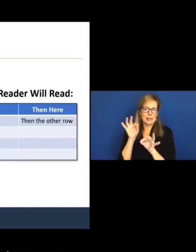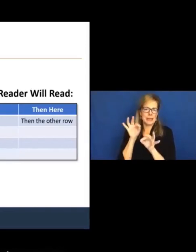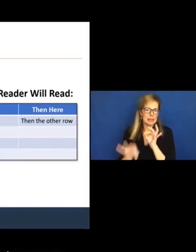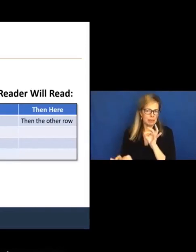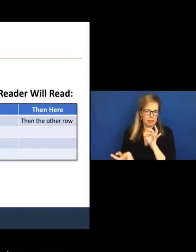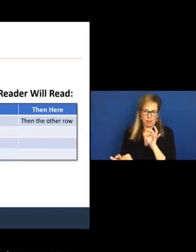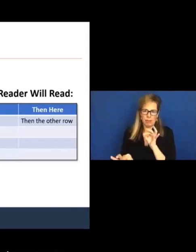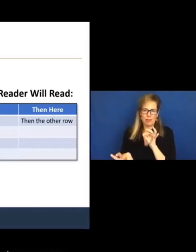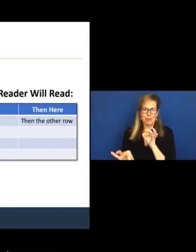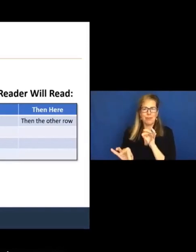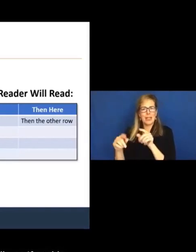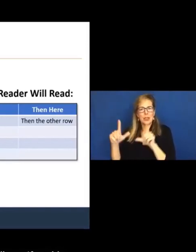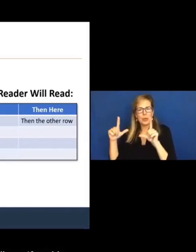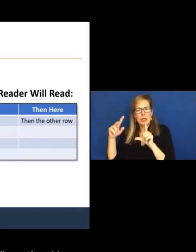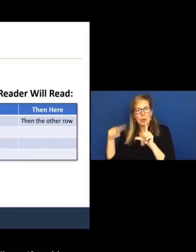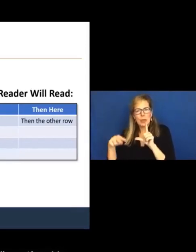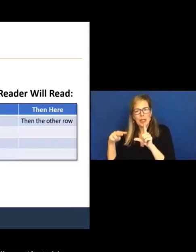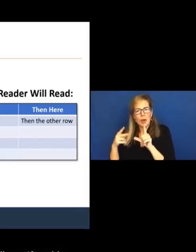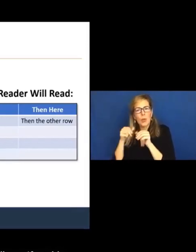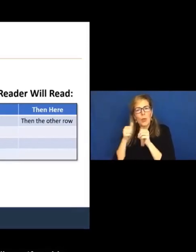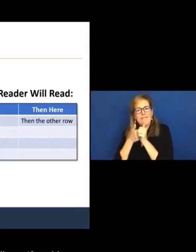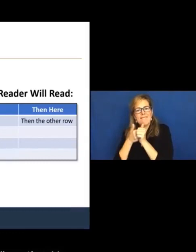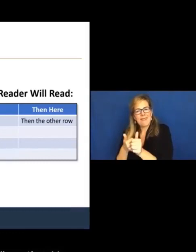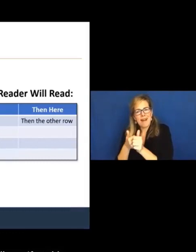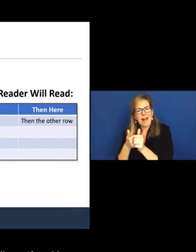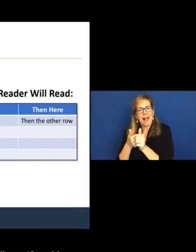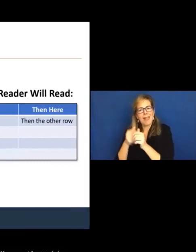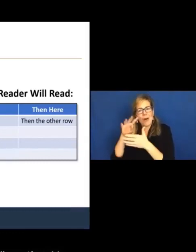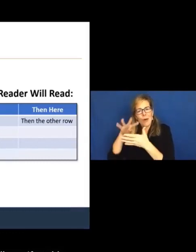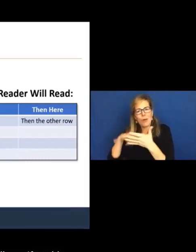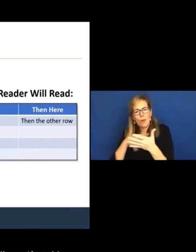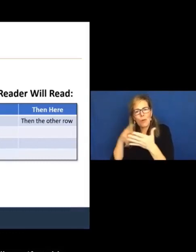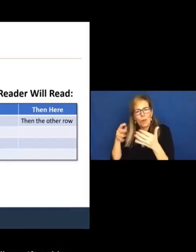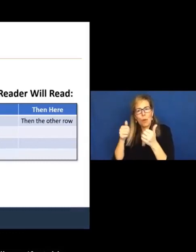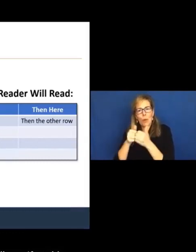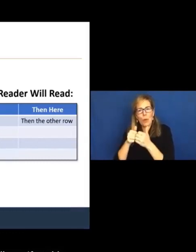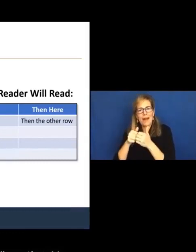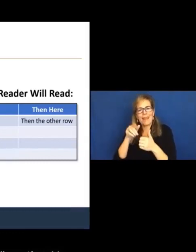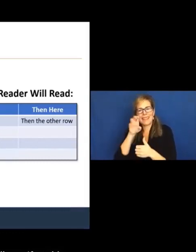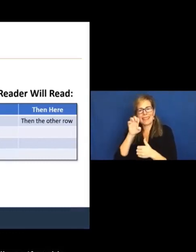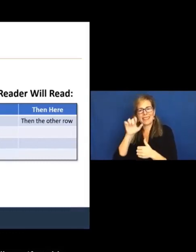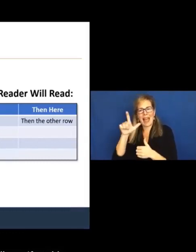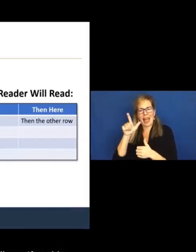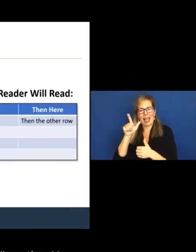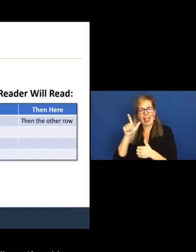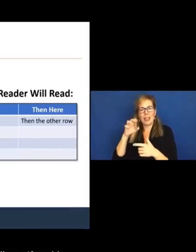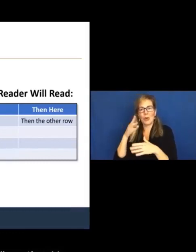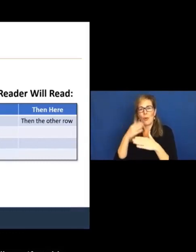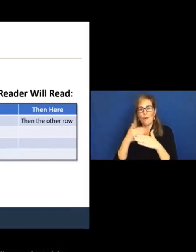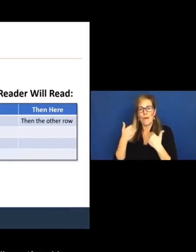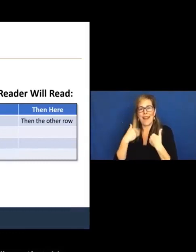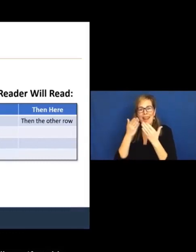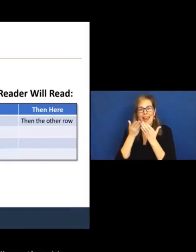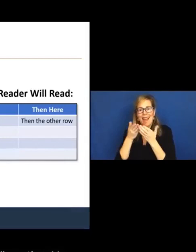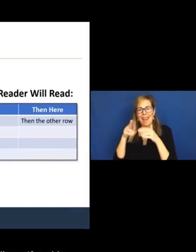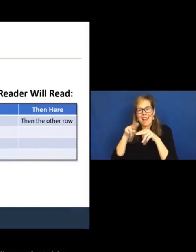readers keep track of their location in tables by counting the cells. So if a table has nested cells or if they're